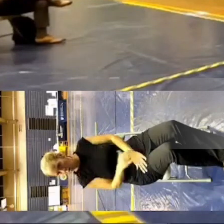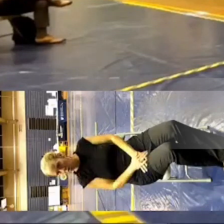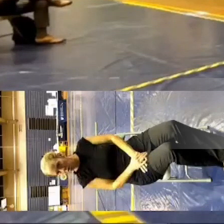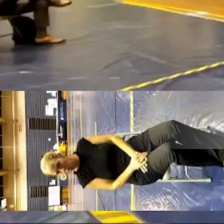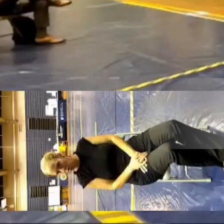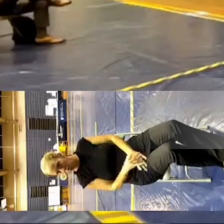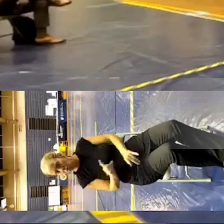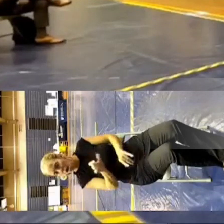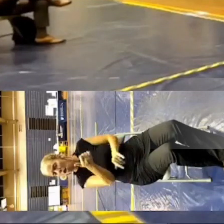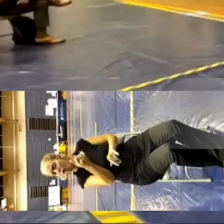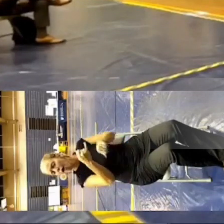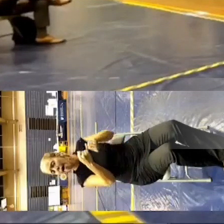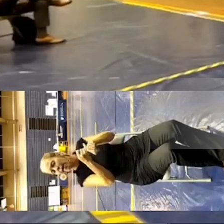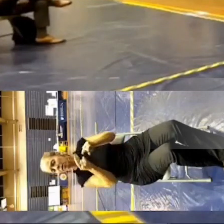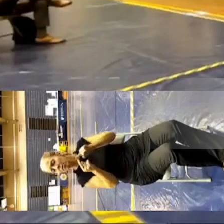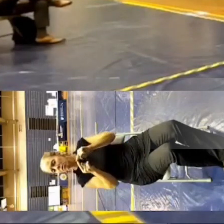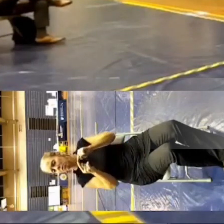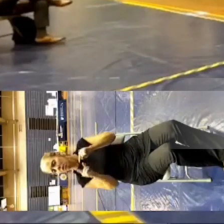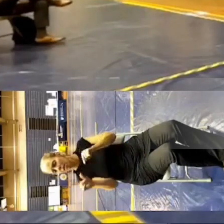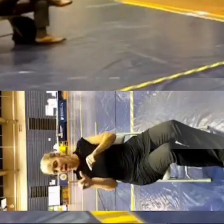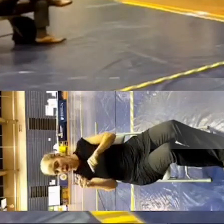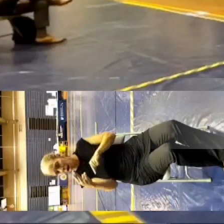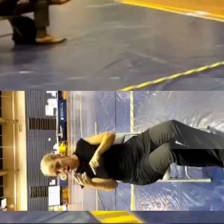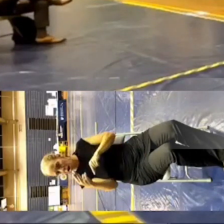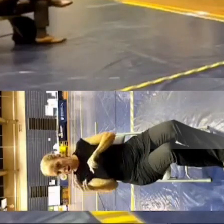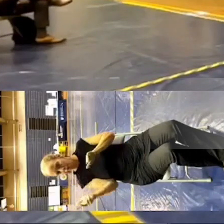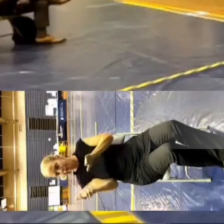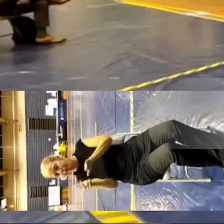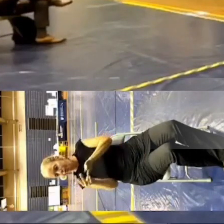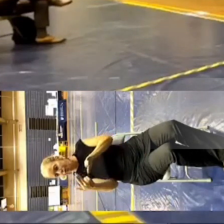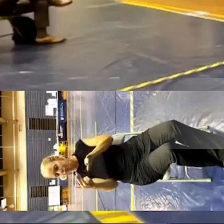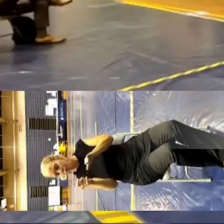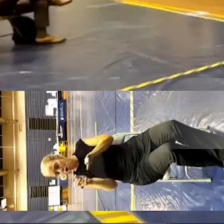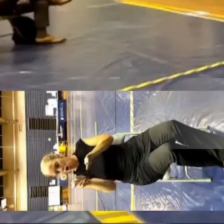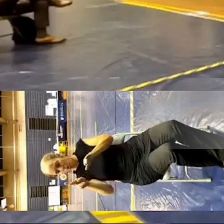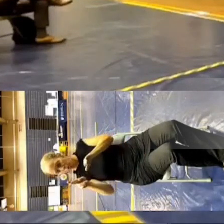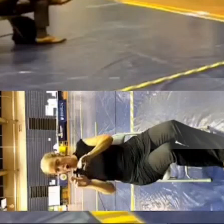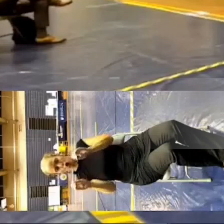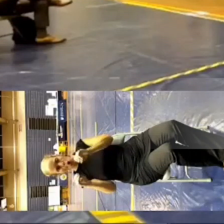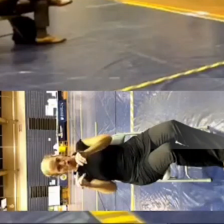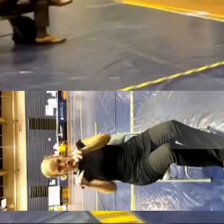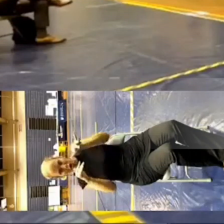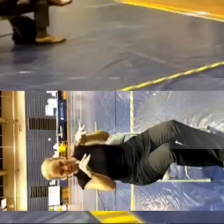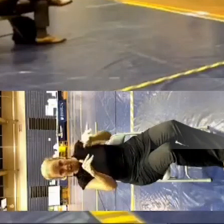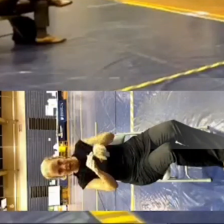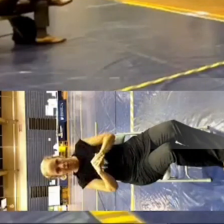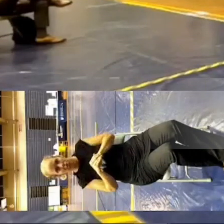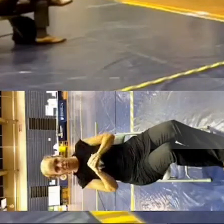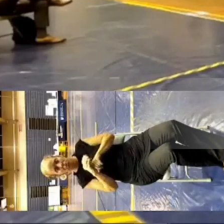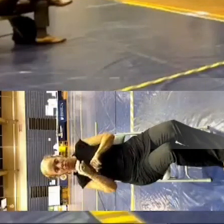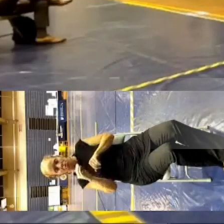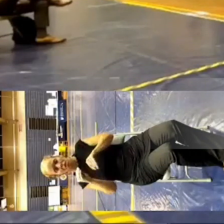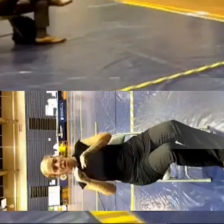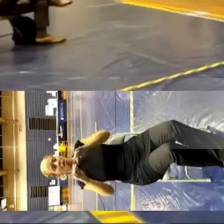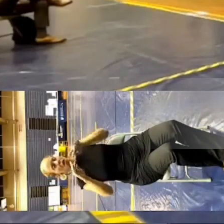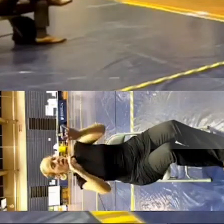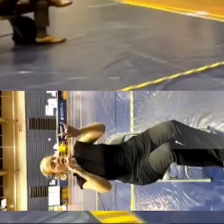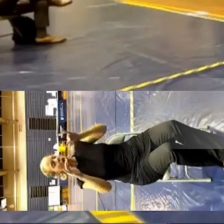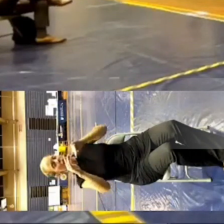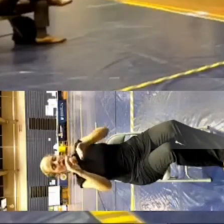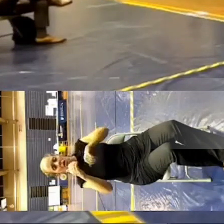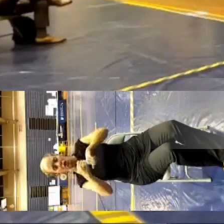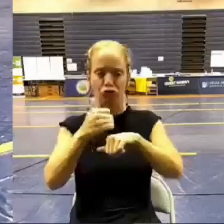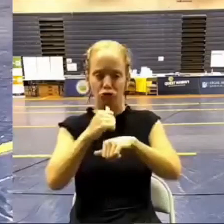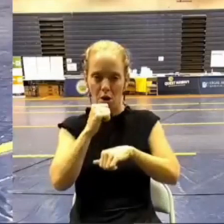don't have to go far. We load it up at Lahaina Harbor, so we're not encumbering traffic. We're not putting anybody else in